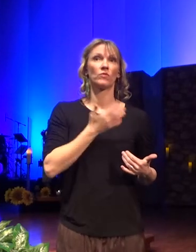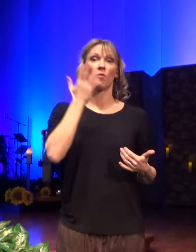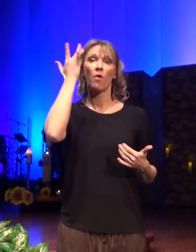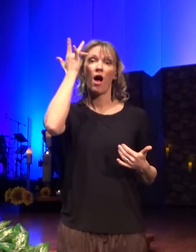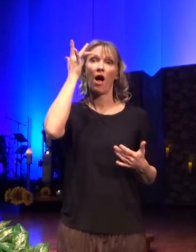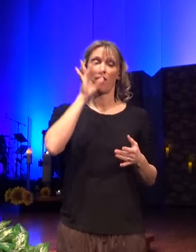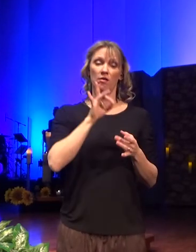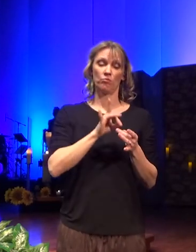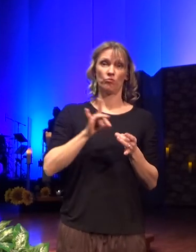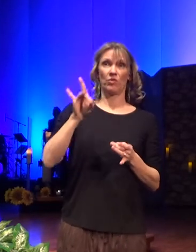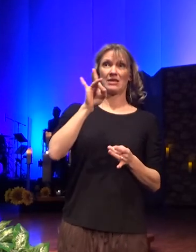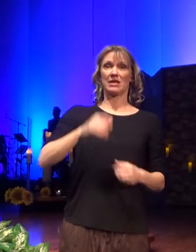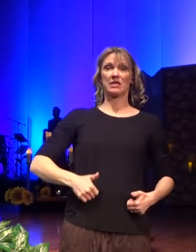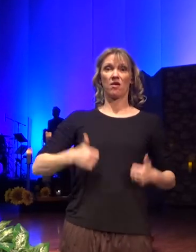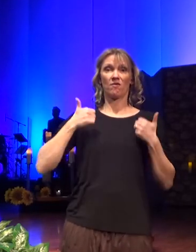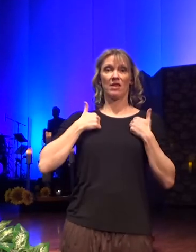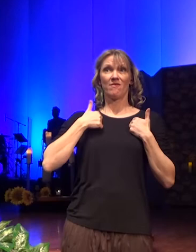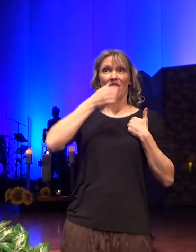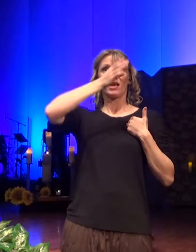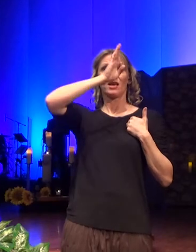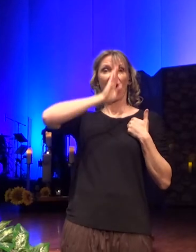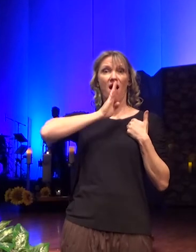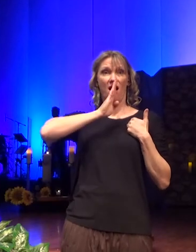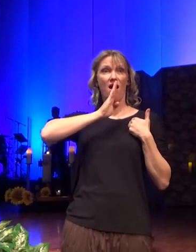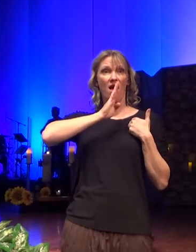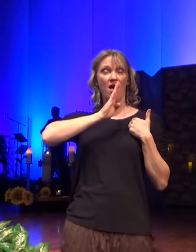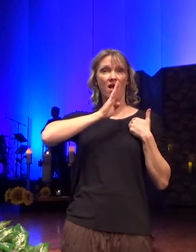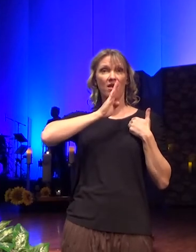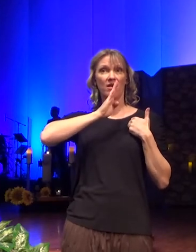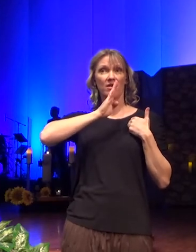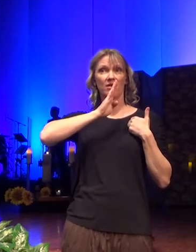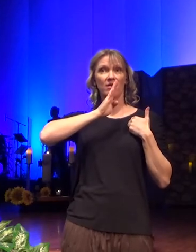very presence of that living God,